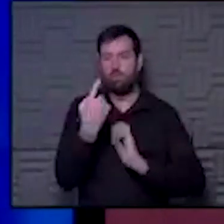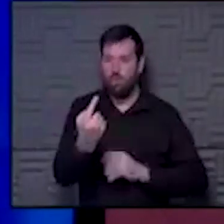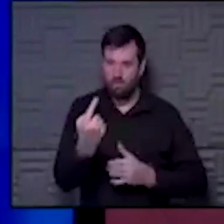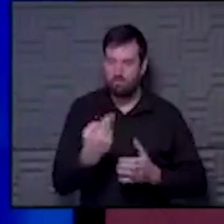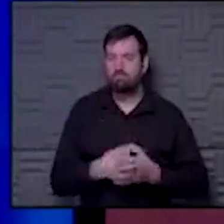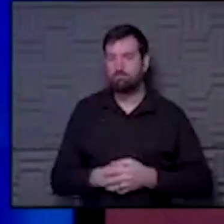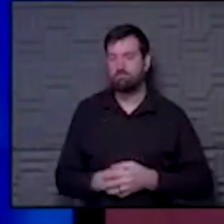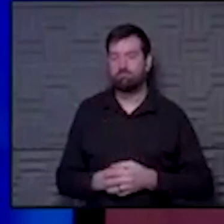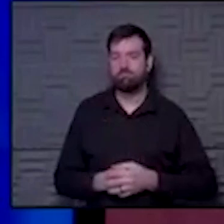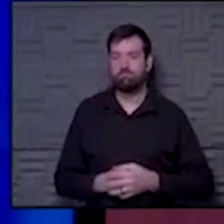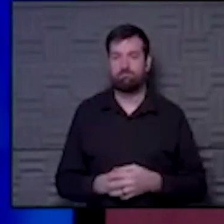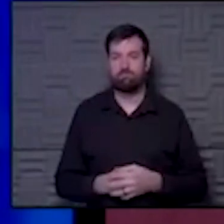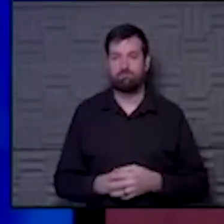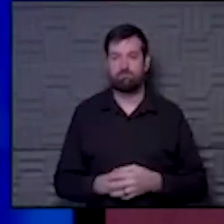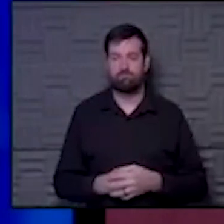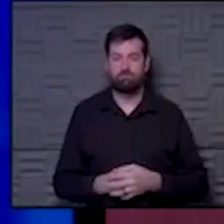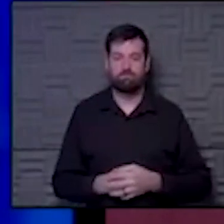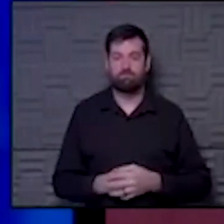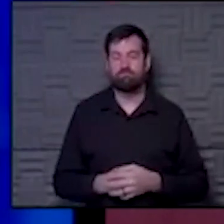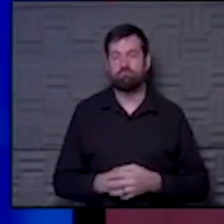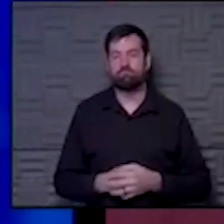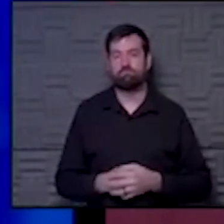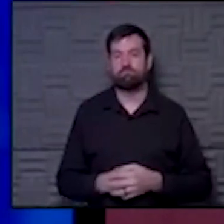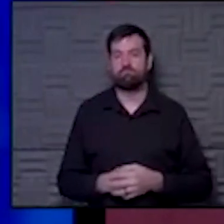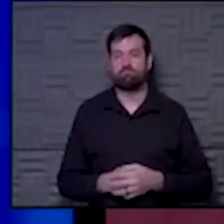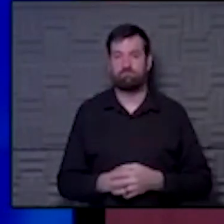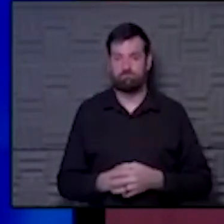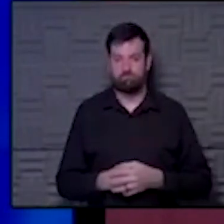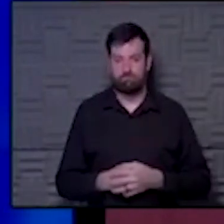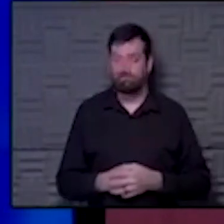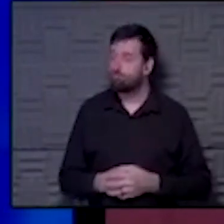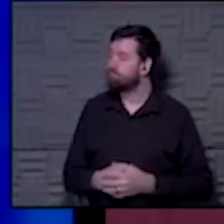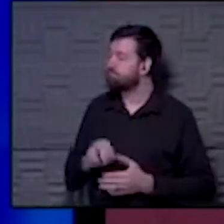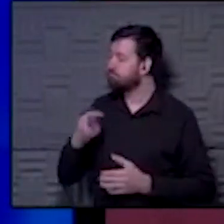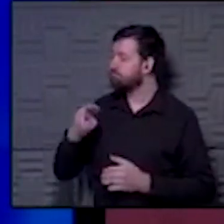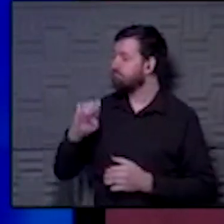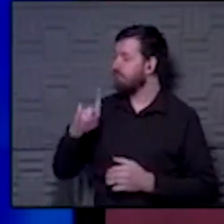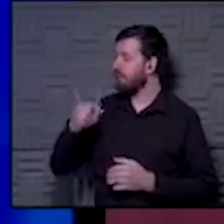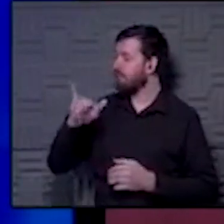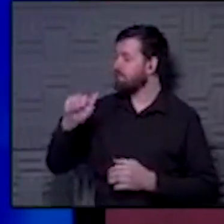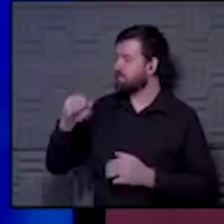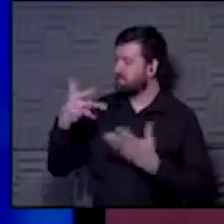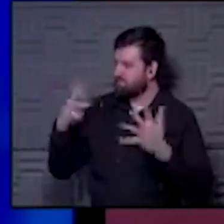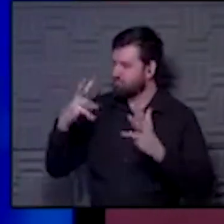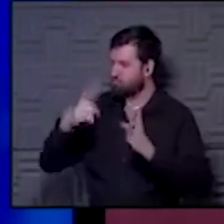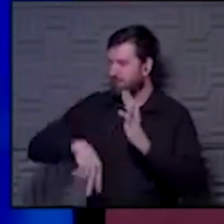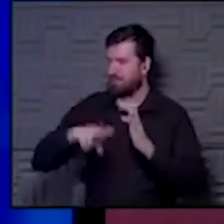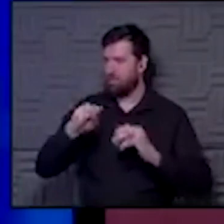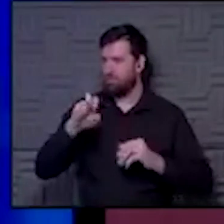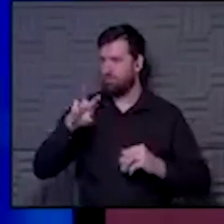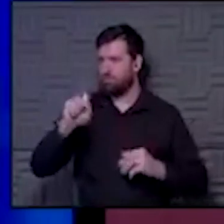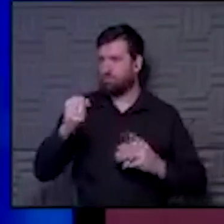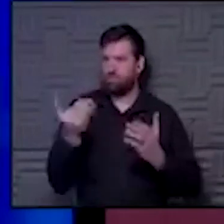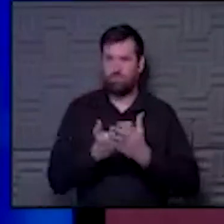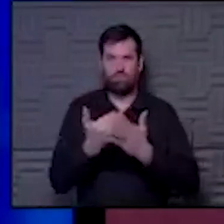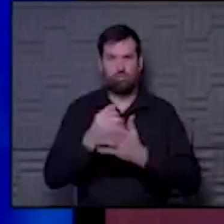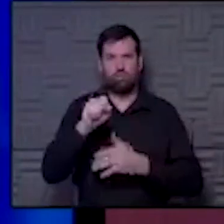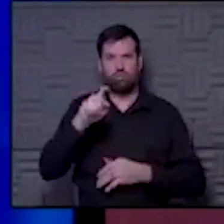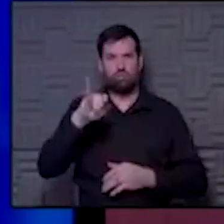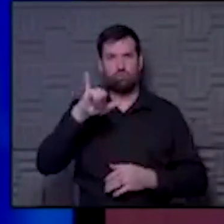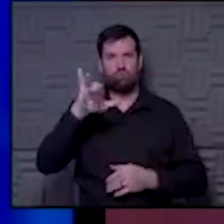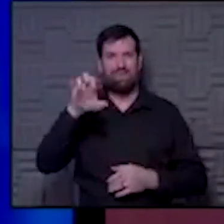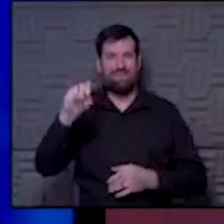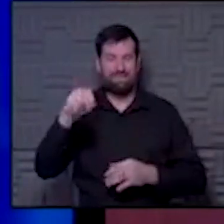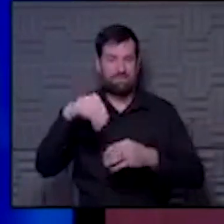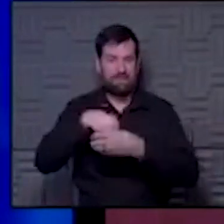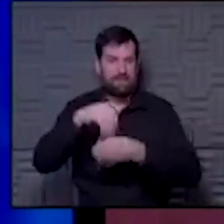does. That'll give you a pretty good sense of how good your breath cloud is like that. Melissa read in the news of a new strain discovered in England